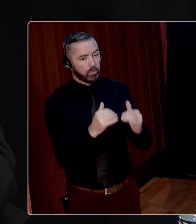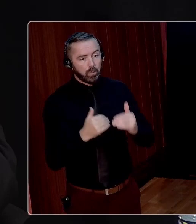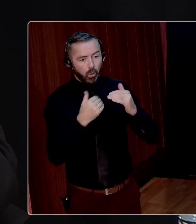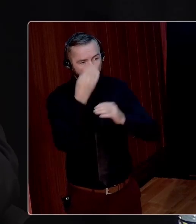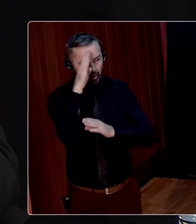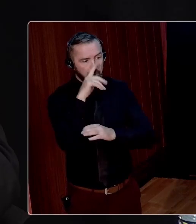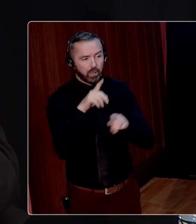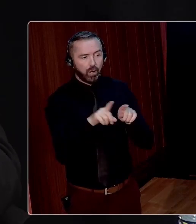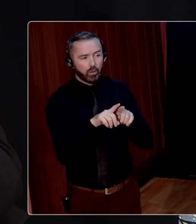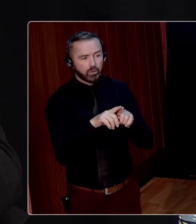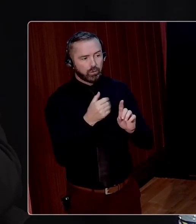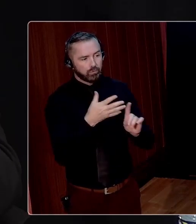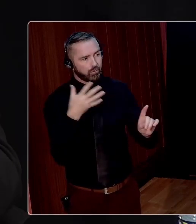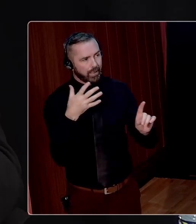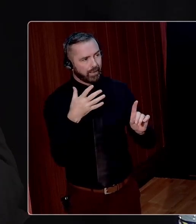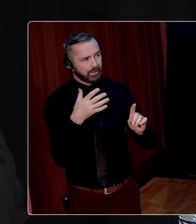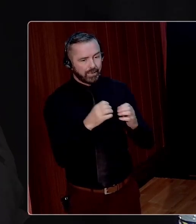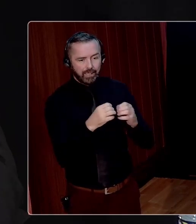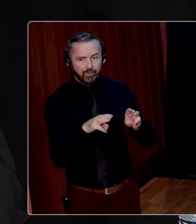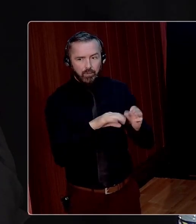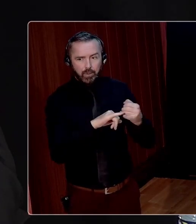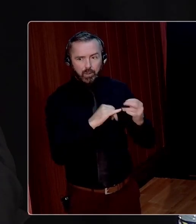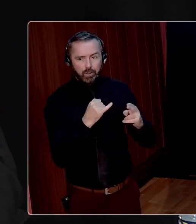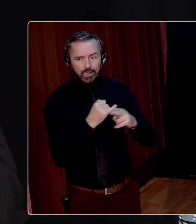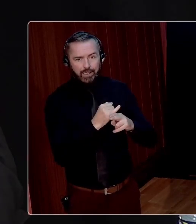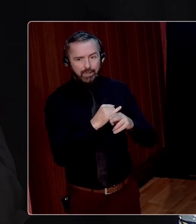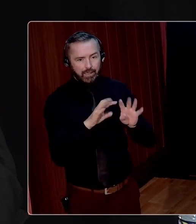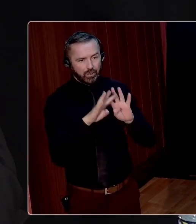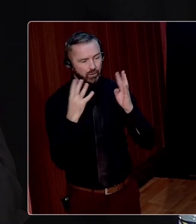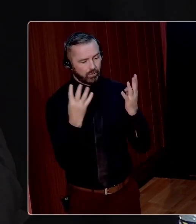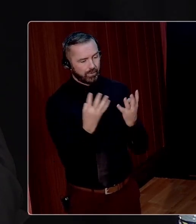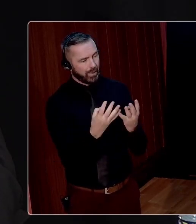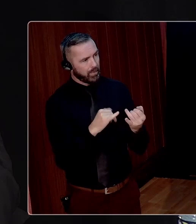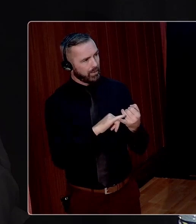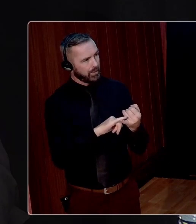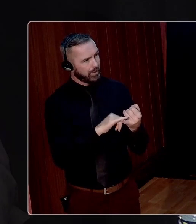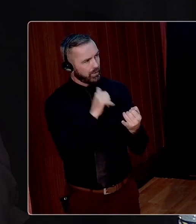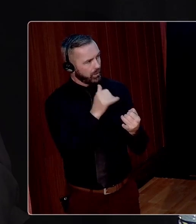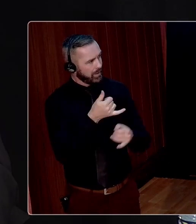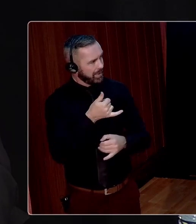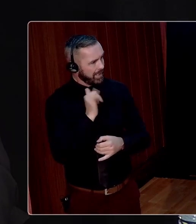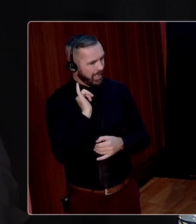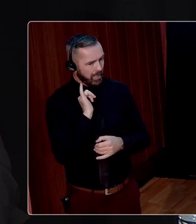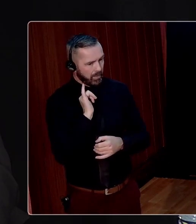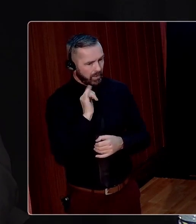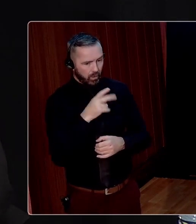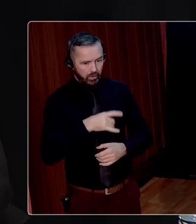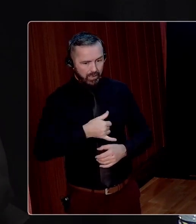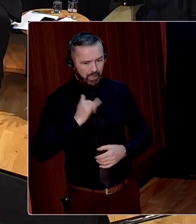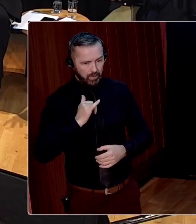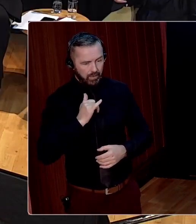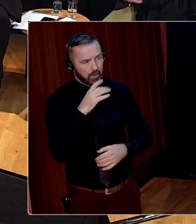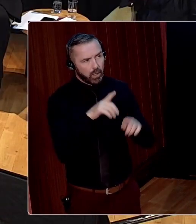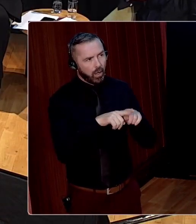Irish, and also number two, to recognise that even people who were in the chamber that were not able, competent. I suppose that it